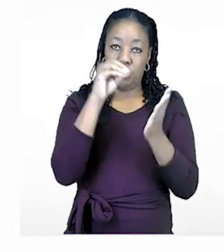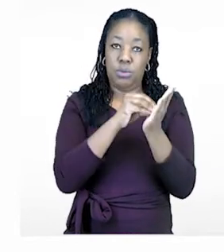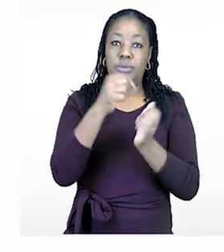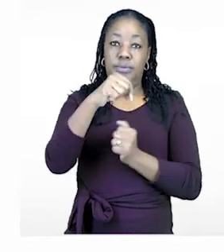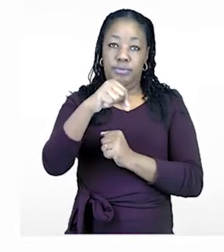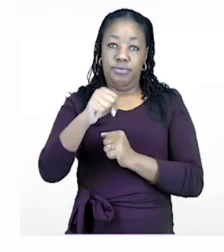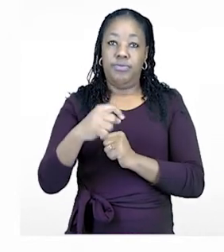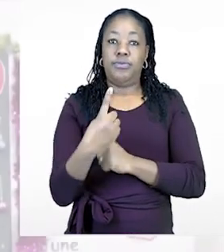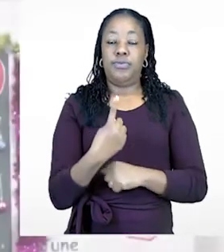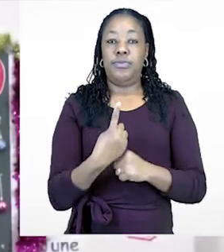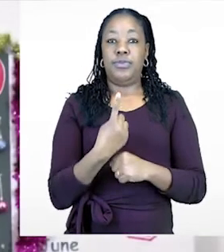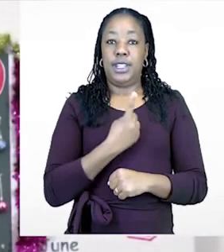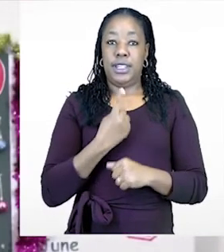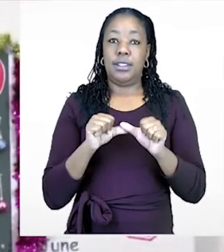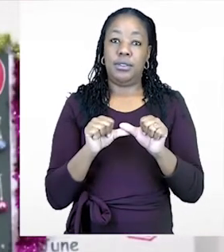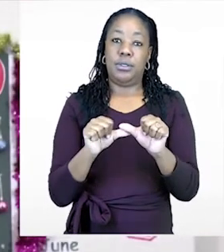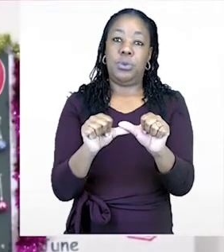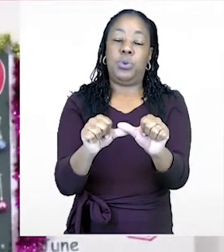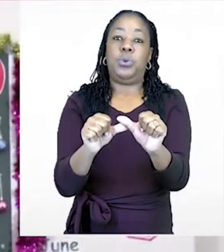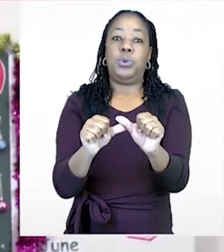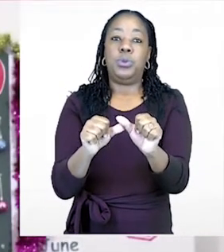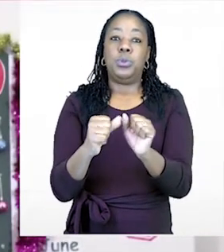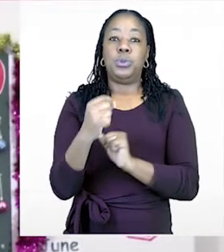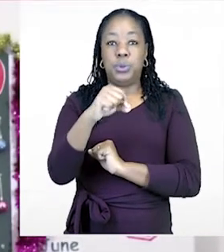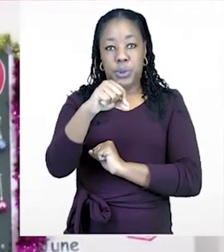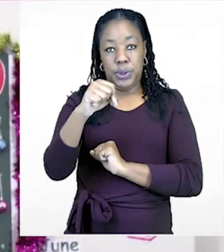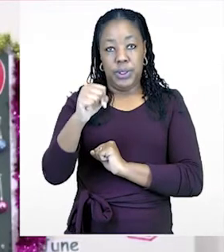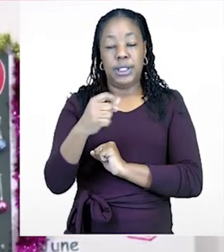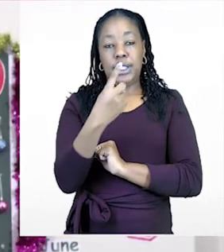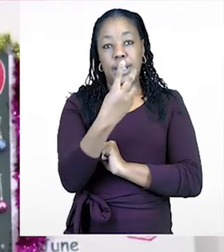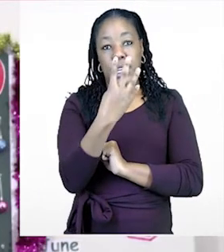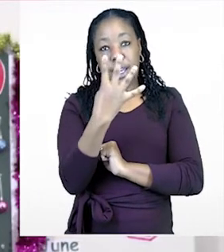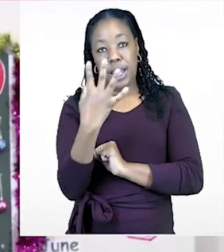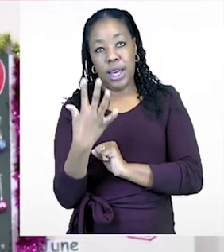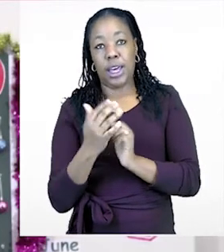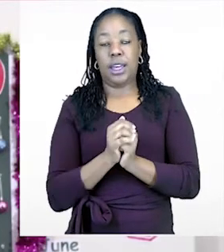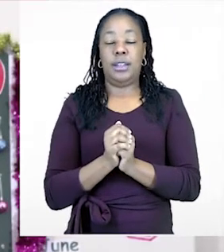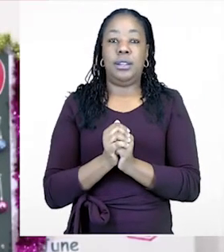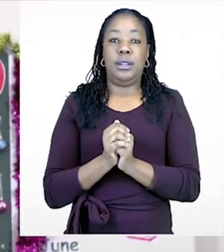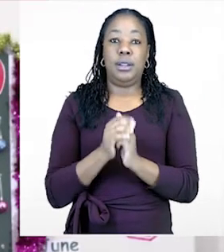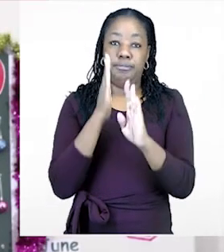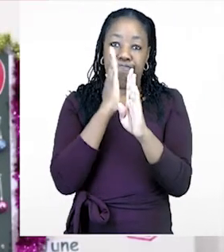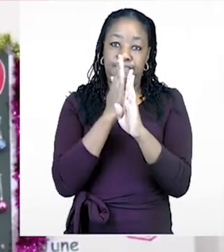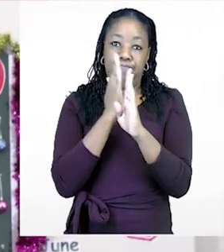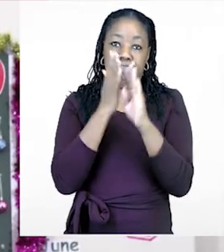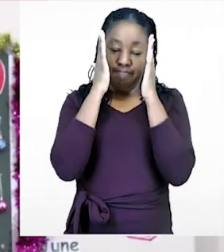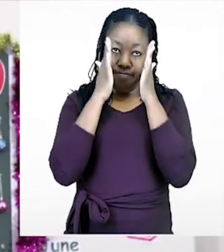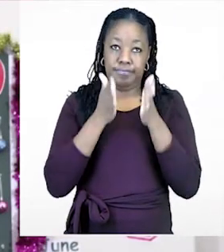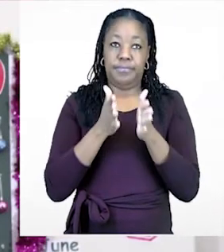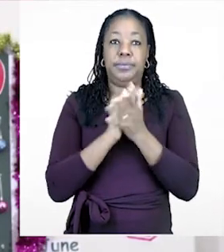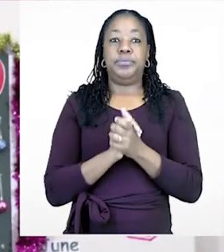by yourselves. Remember, it's okay for you to count and check your answers. You can start from